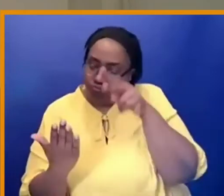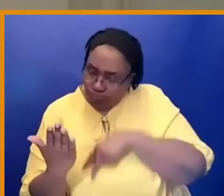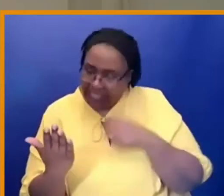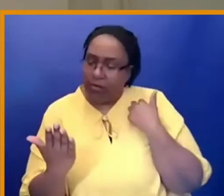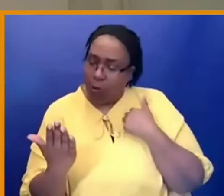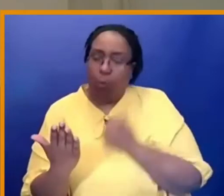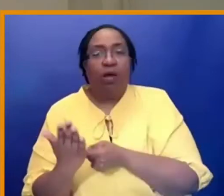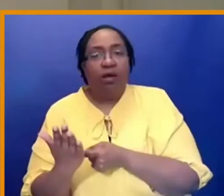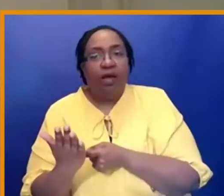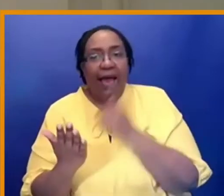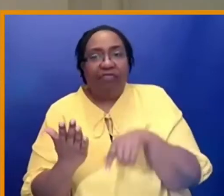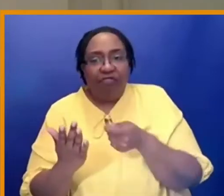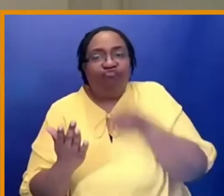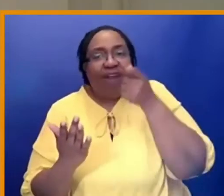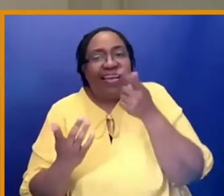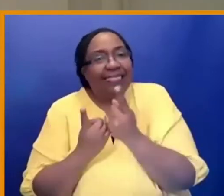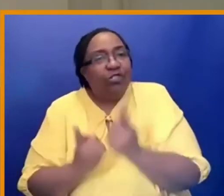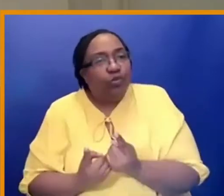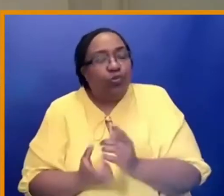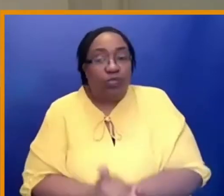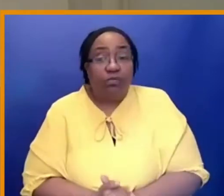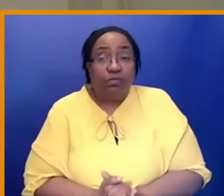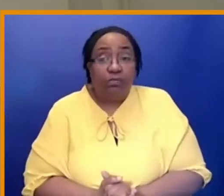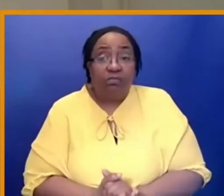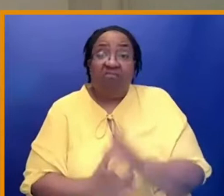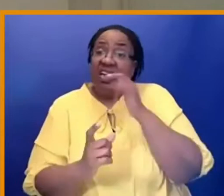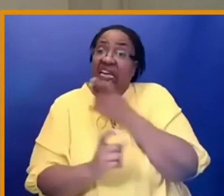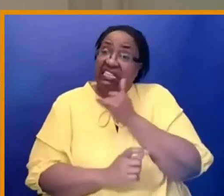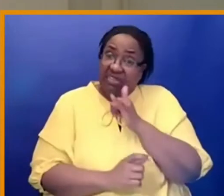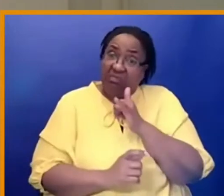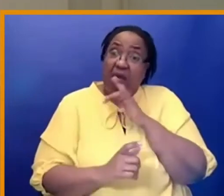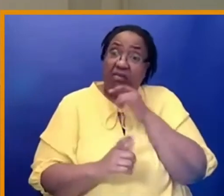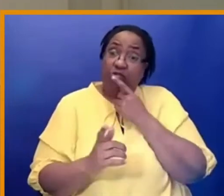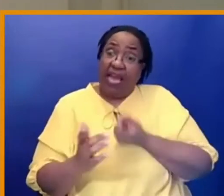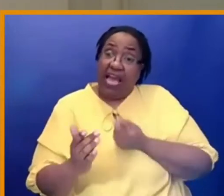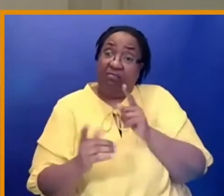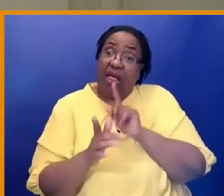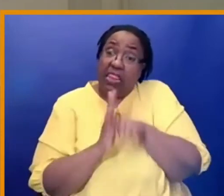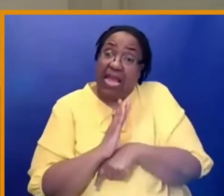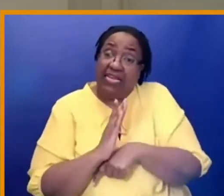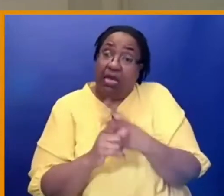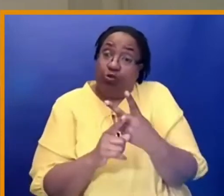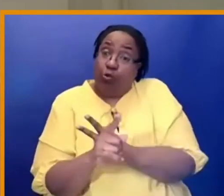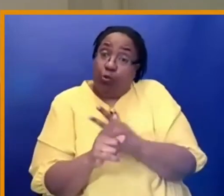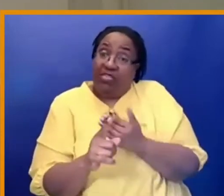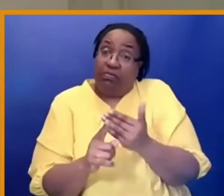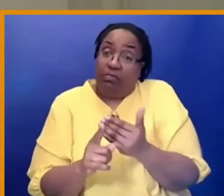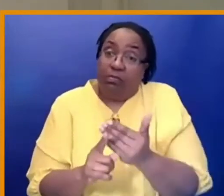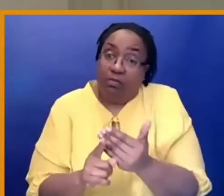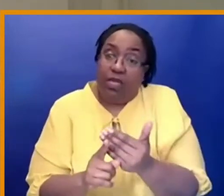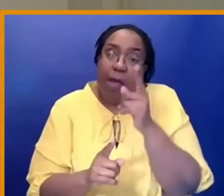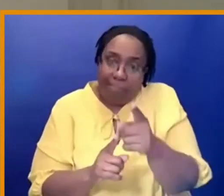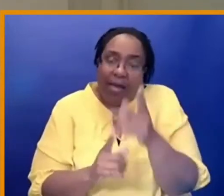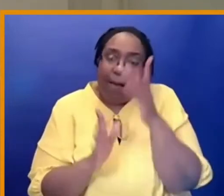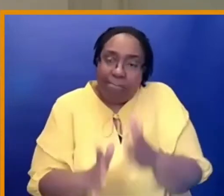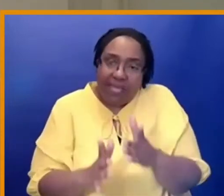that, questions can also be submitted later than that deadline, as long as they relate to issues that have arisen after the deadline. In practice,